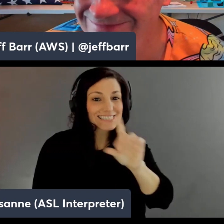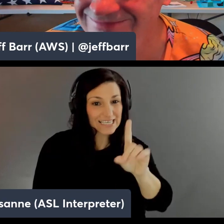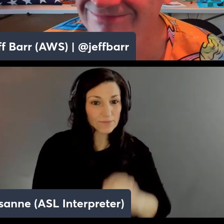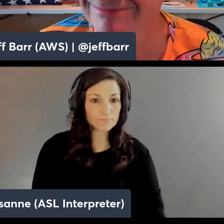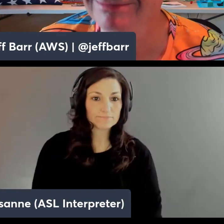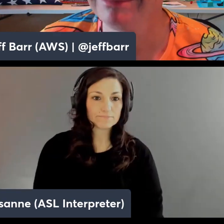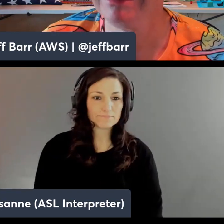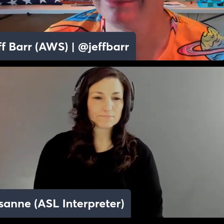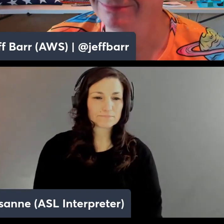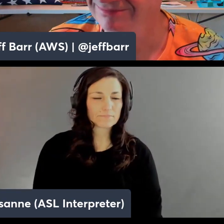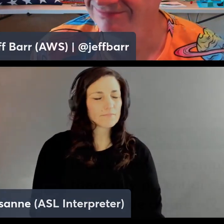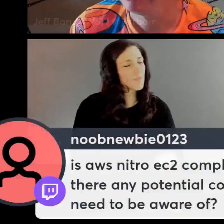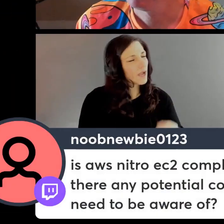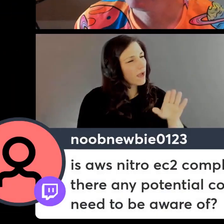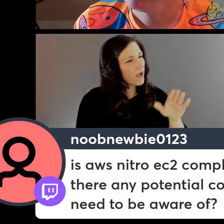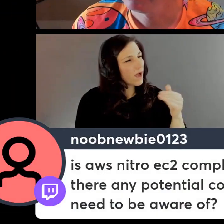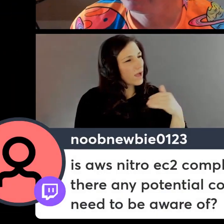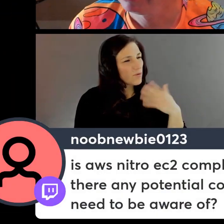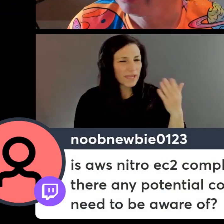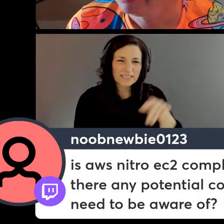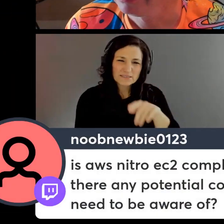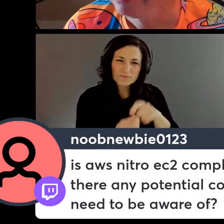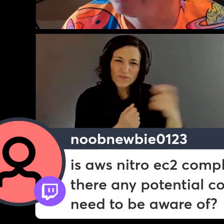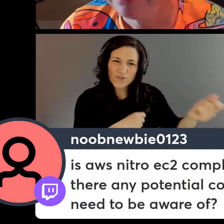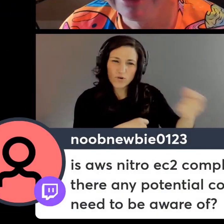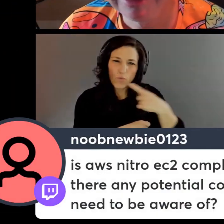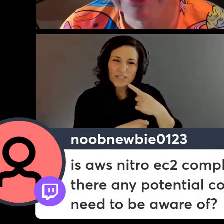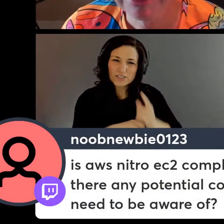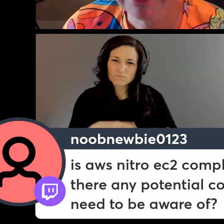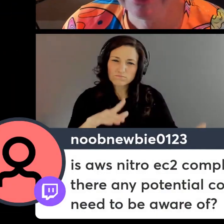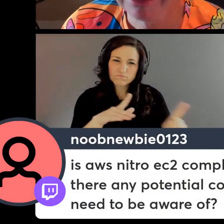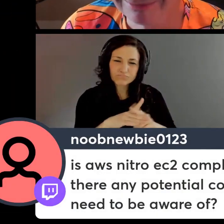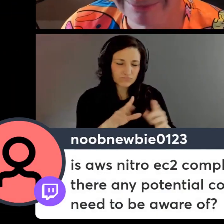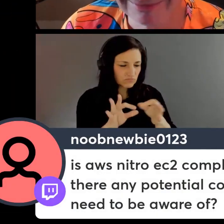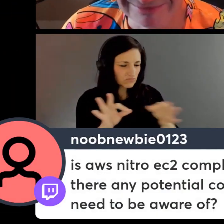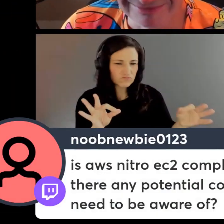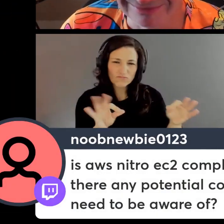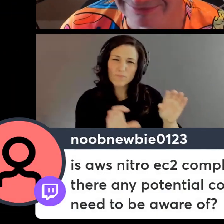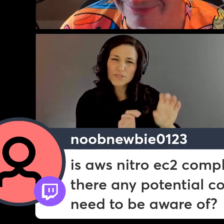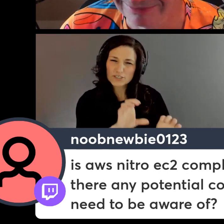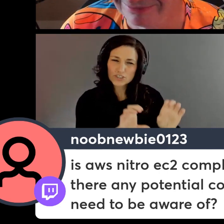we had a question come in on the chat from